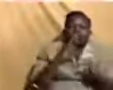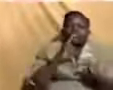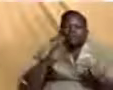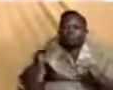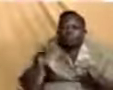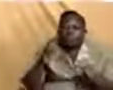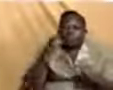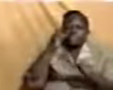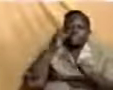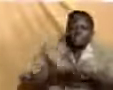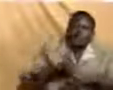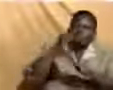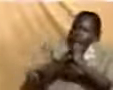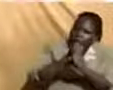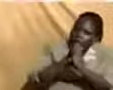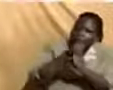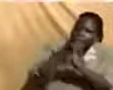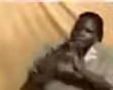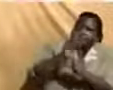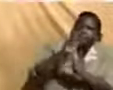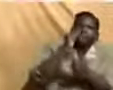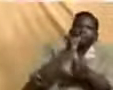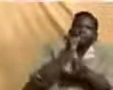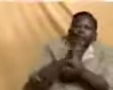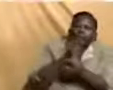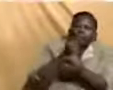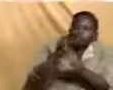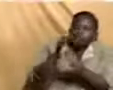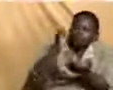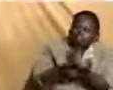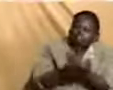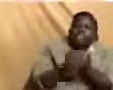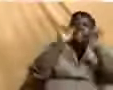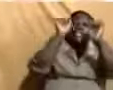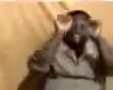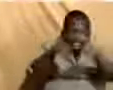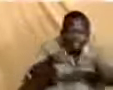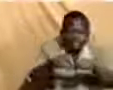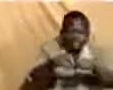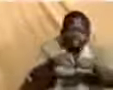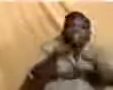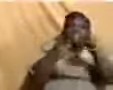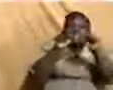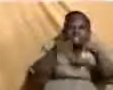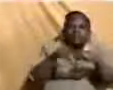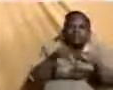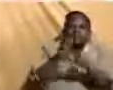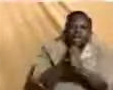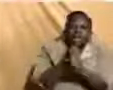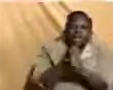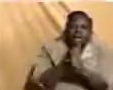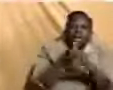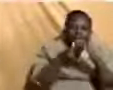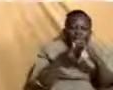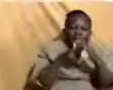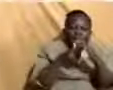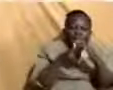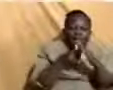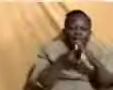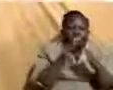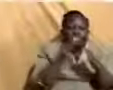he's performing a function of presidential office. Yes, he conducted himself unconstitutionally.